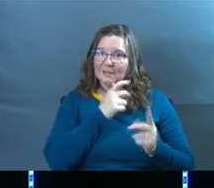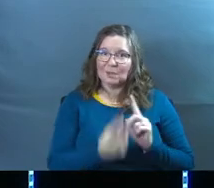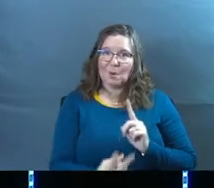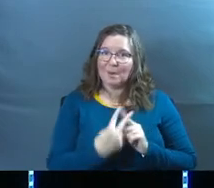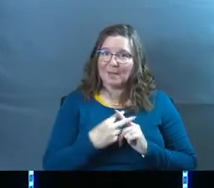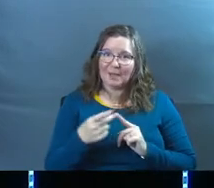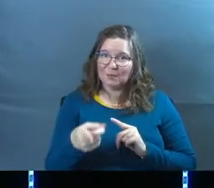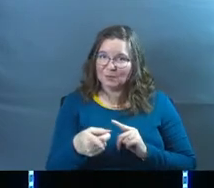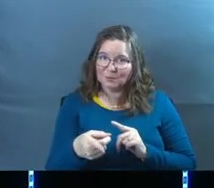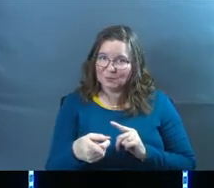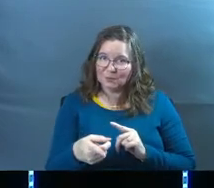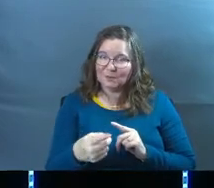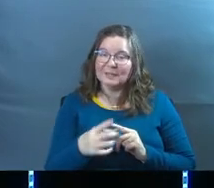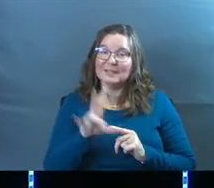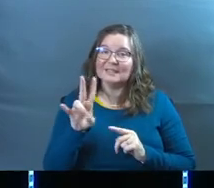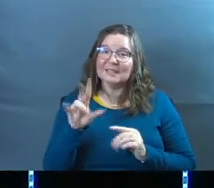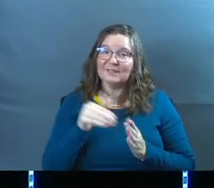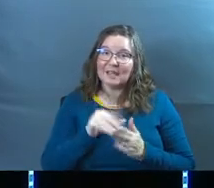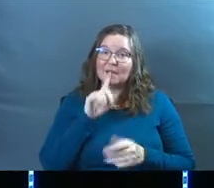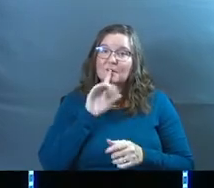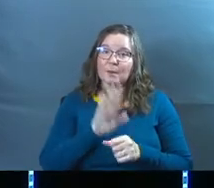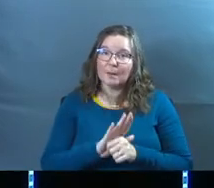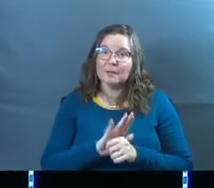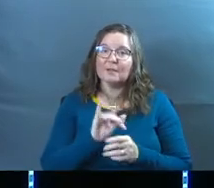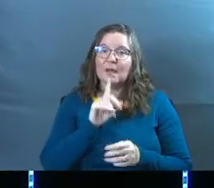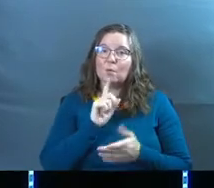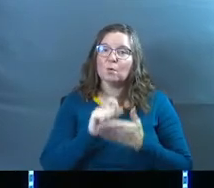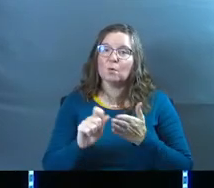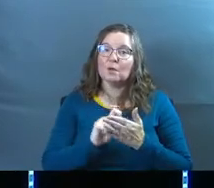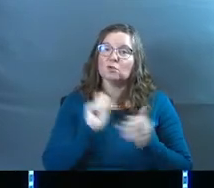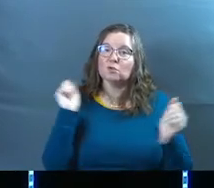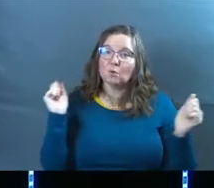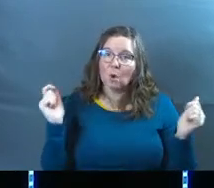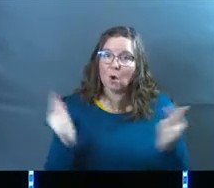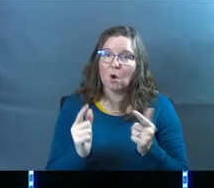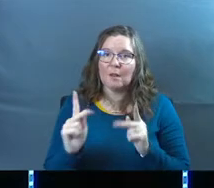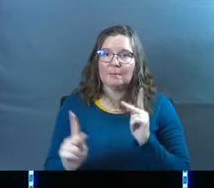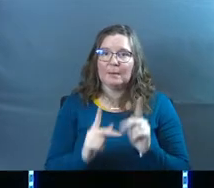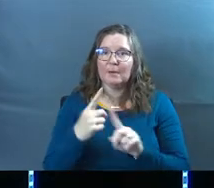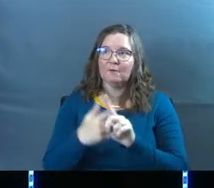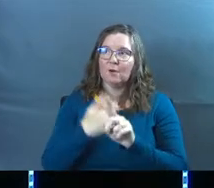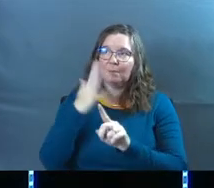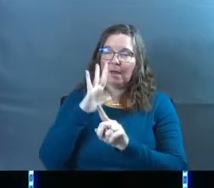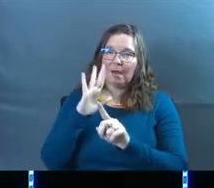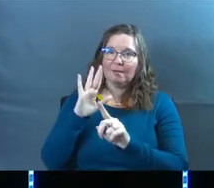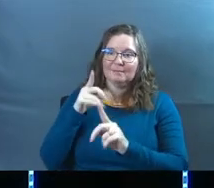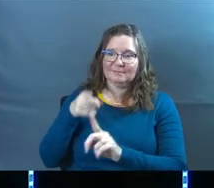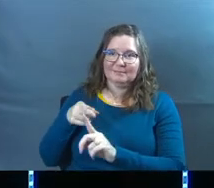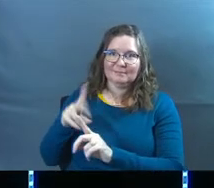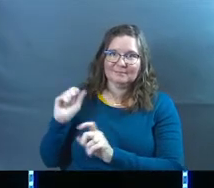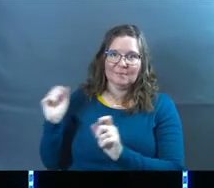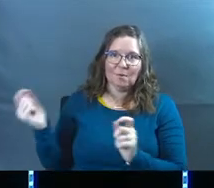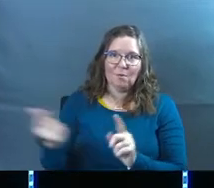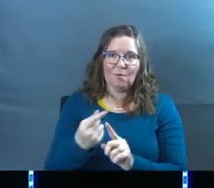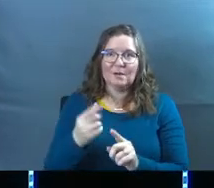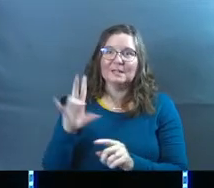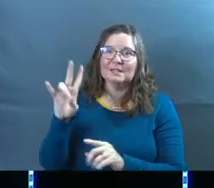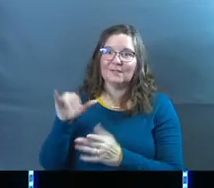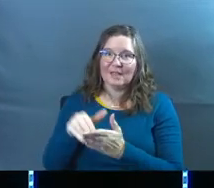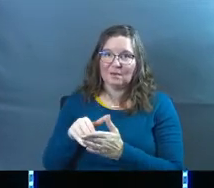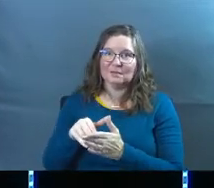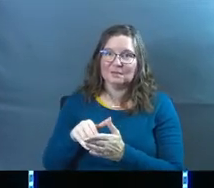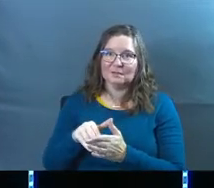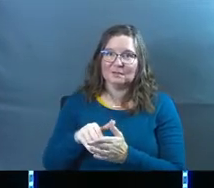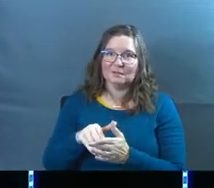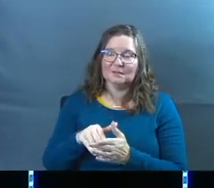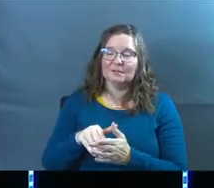apply to you. 7,000 promises that were written to all of mankind from God. 7,000 of them. That's a